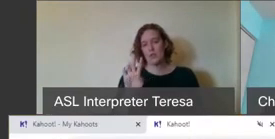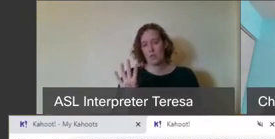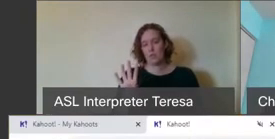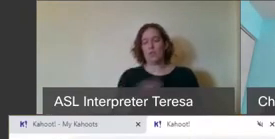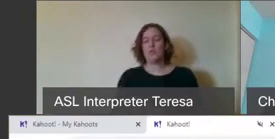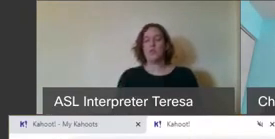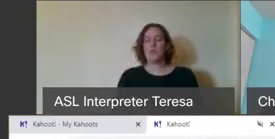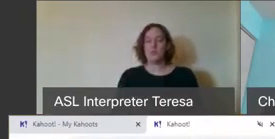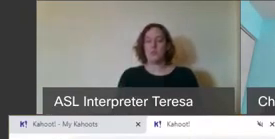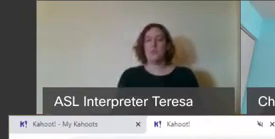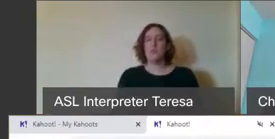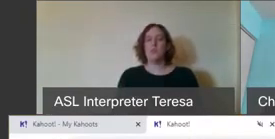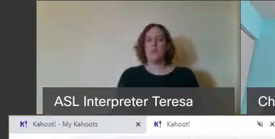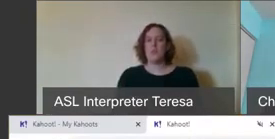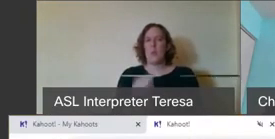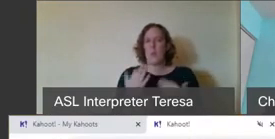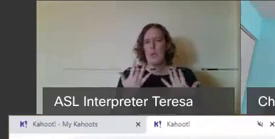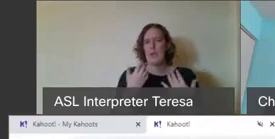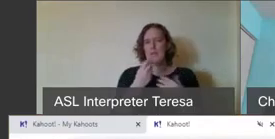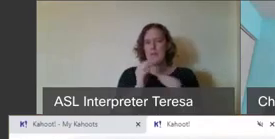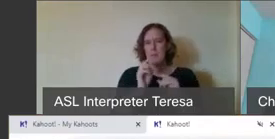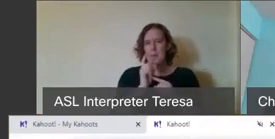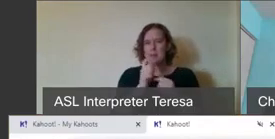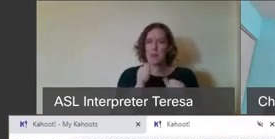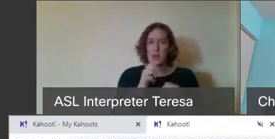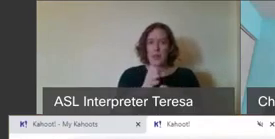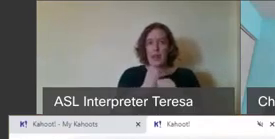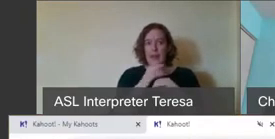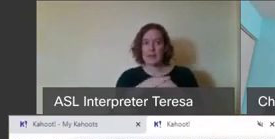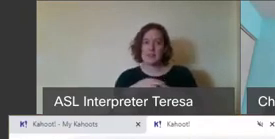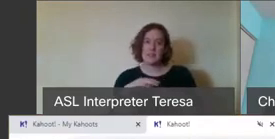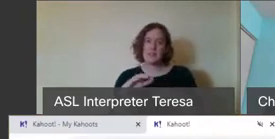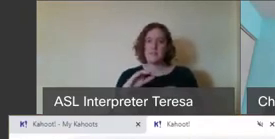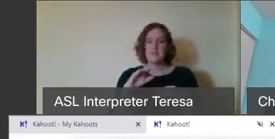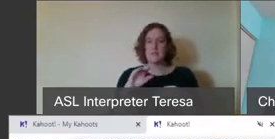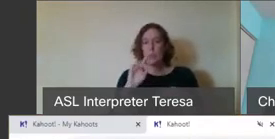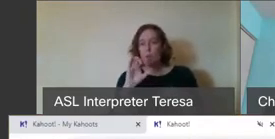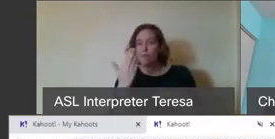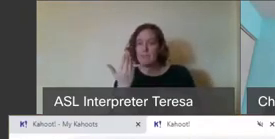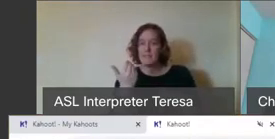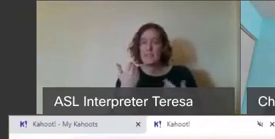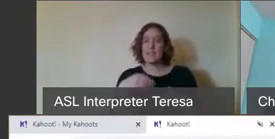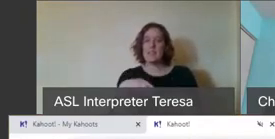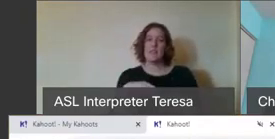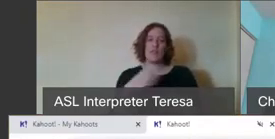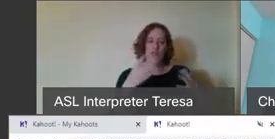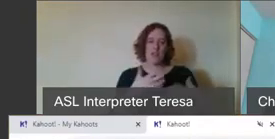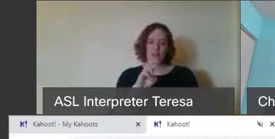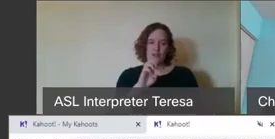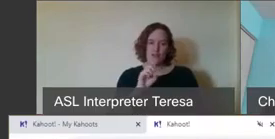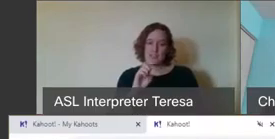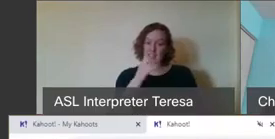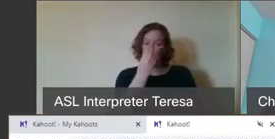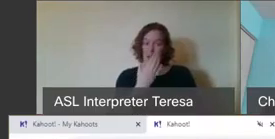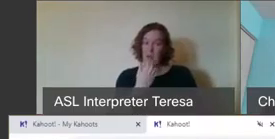940-7134. We're just gonna give people a couple more minutes that we can get to at least 115, or Director Ishii, let us know how many people you think are